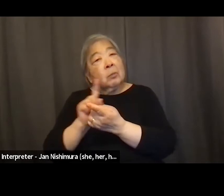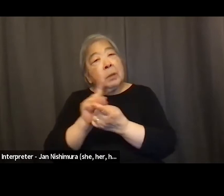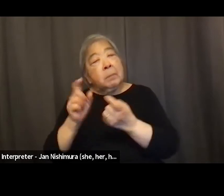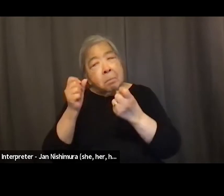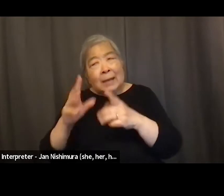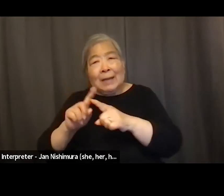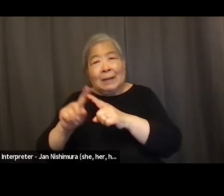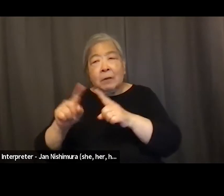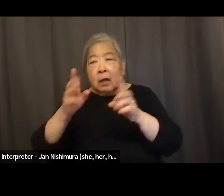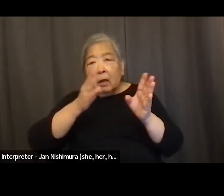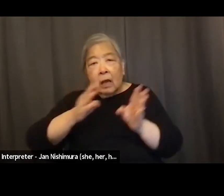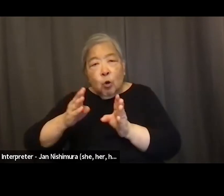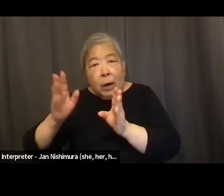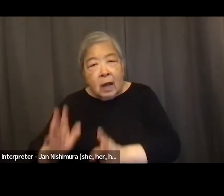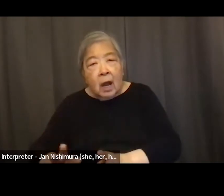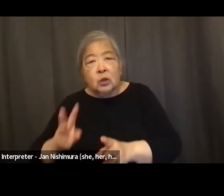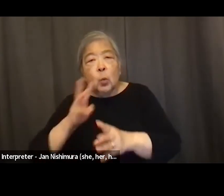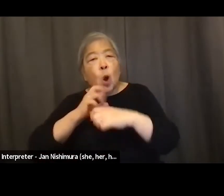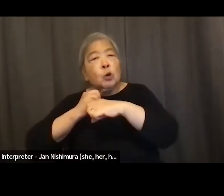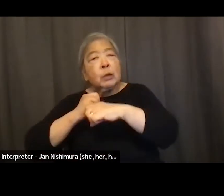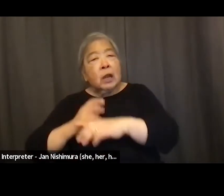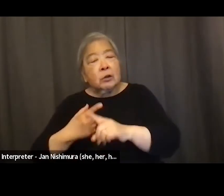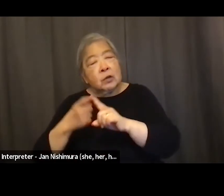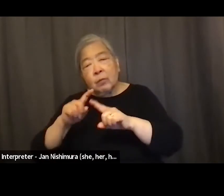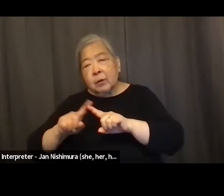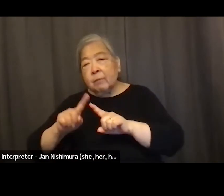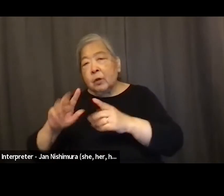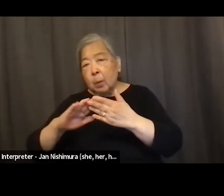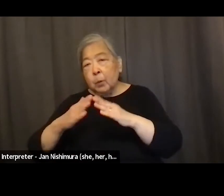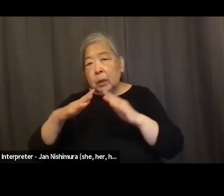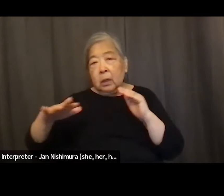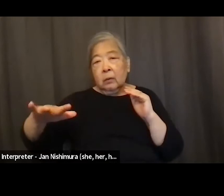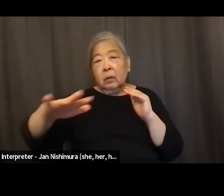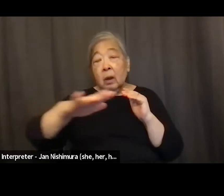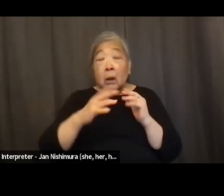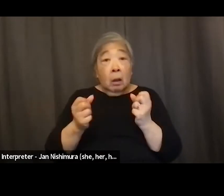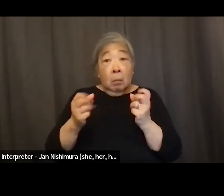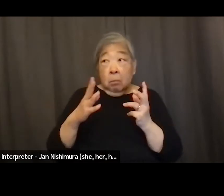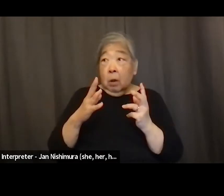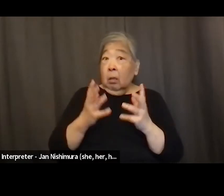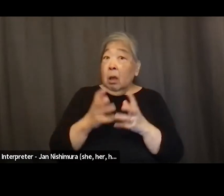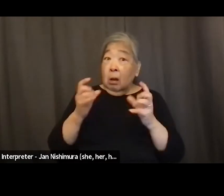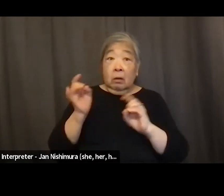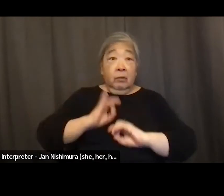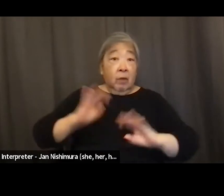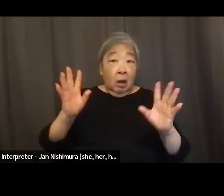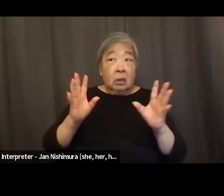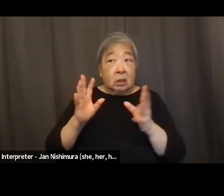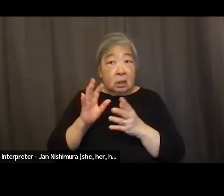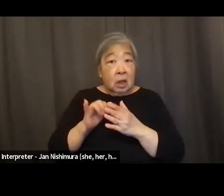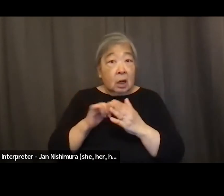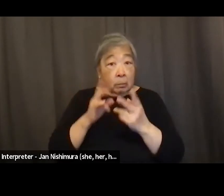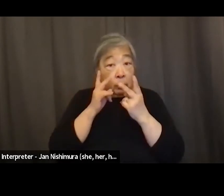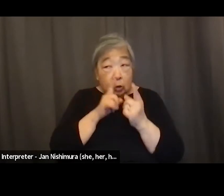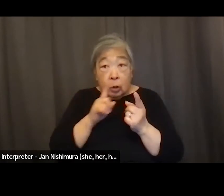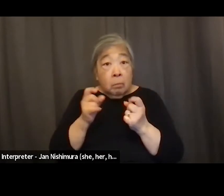organizers, land defenders, water protectors from different communities. And a lot of the violence that I'm sure many people